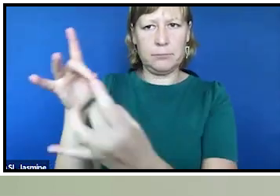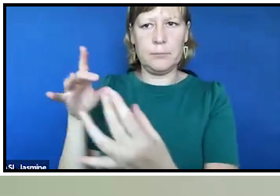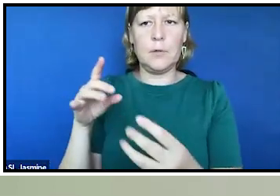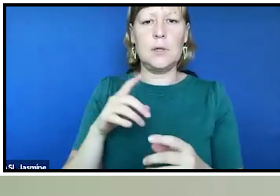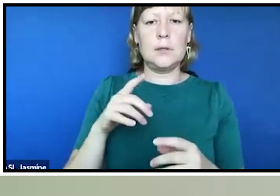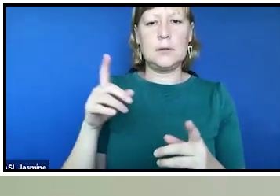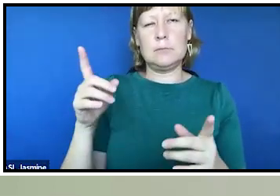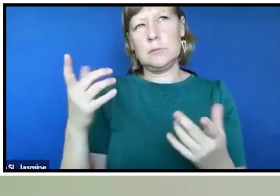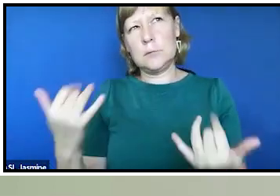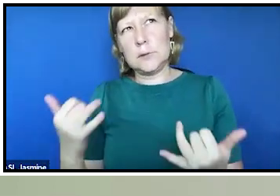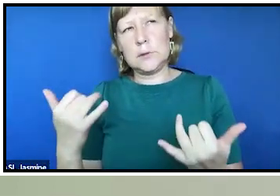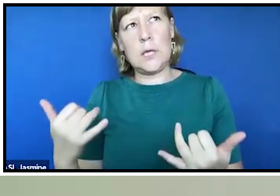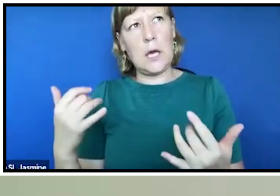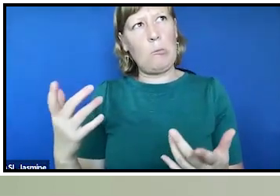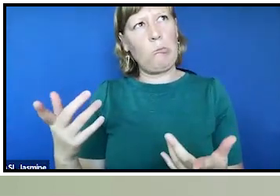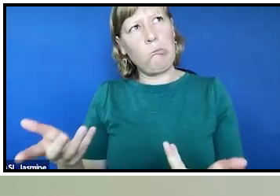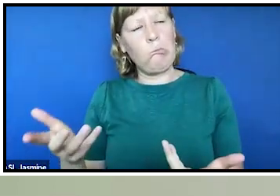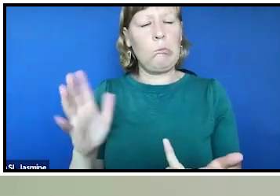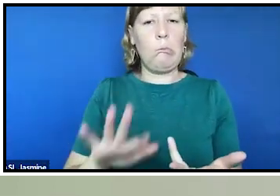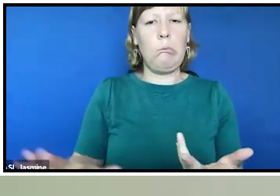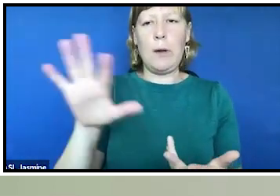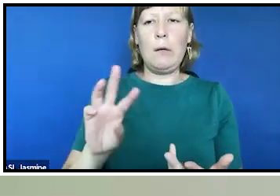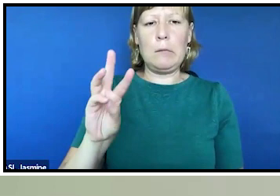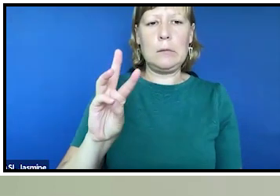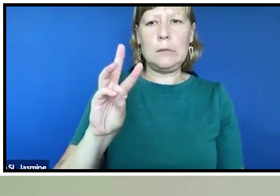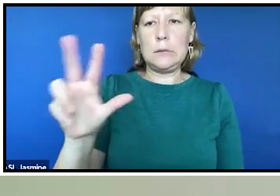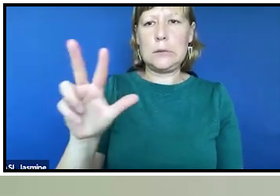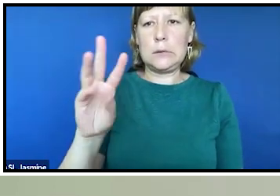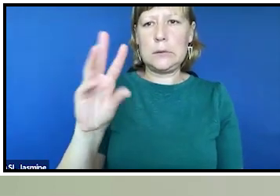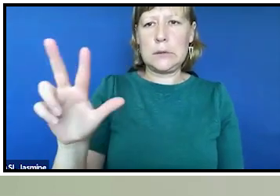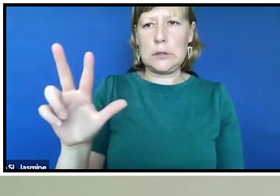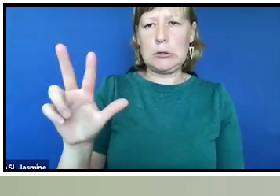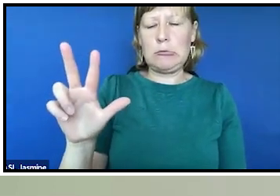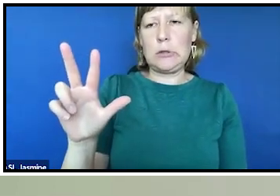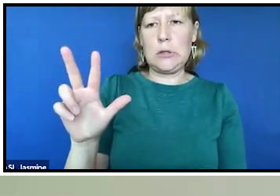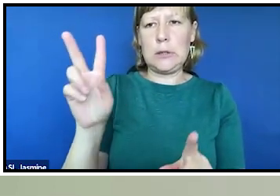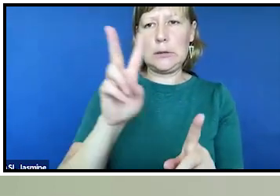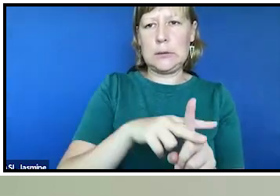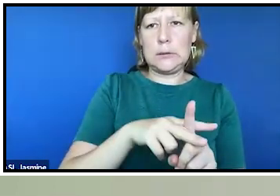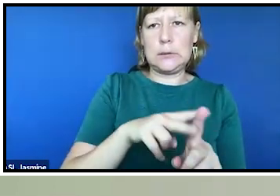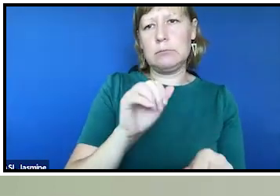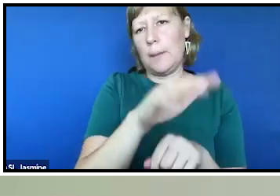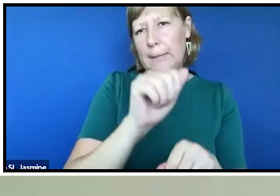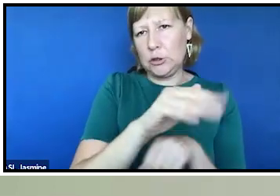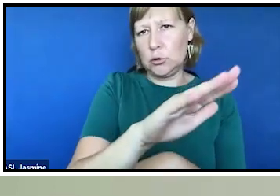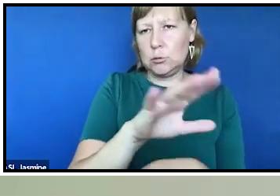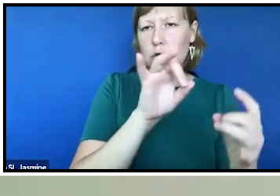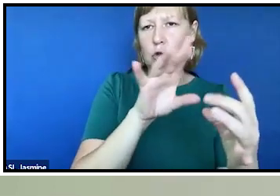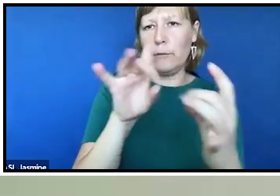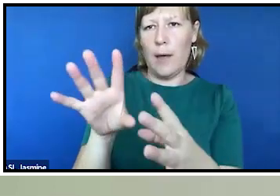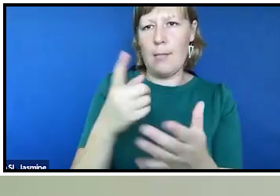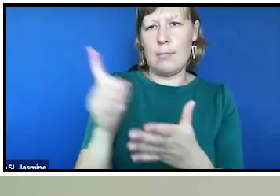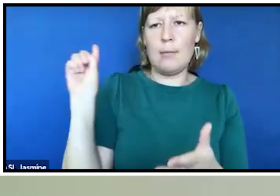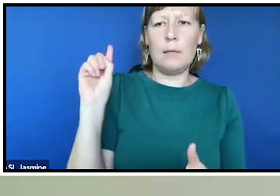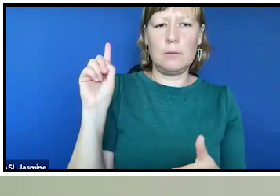many back. I believe there were like 63 submissions for the survey as of last week.